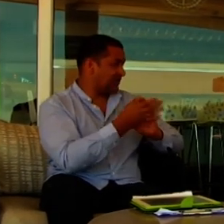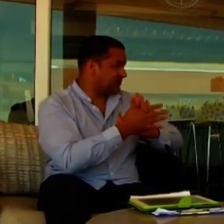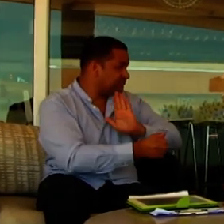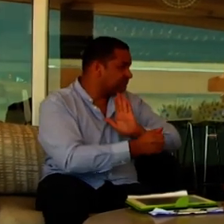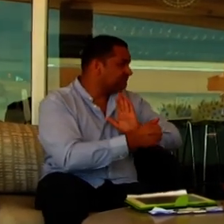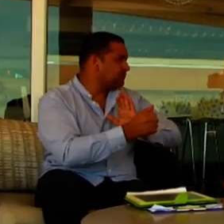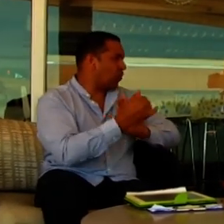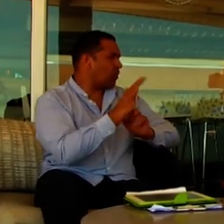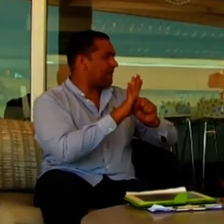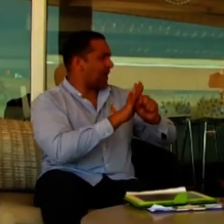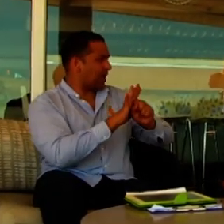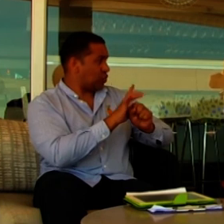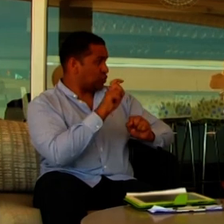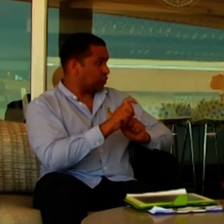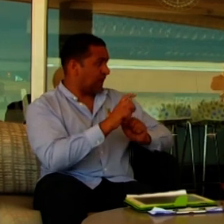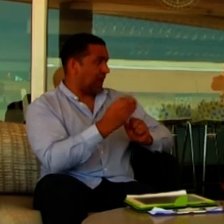this, was it difficult?